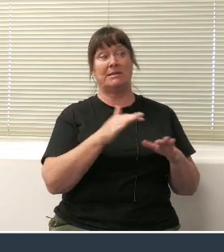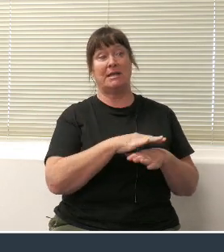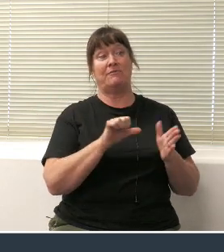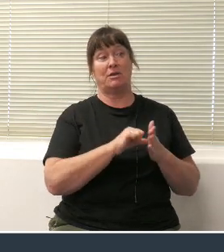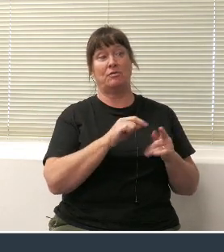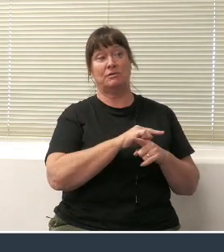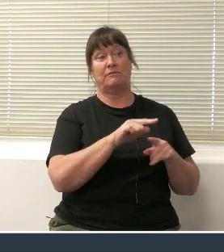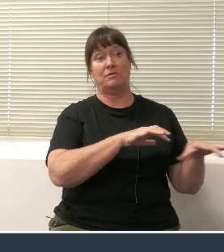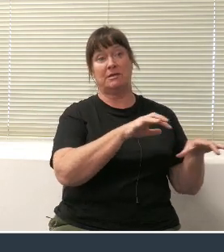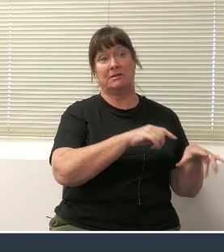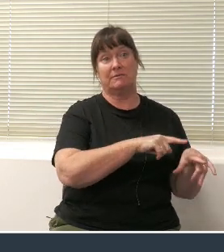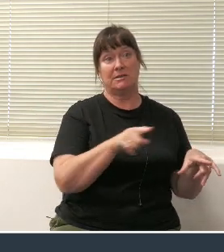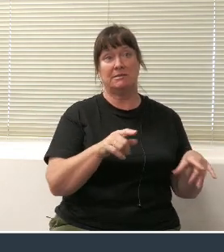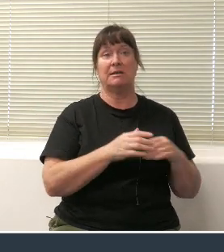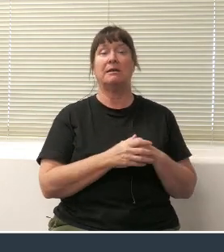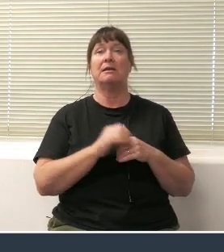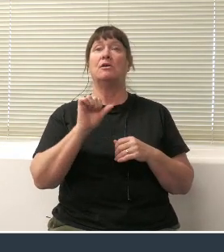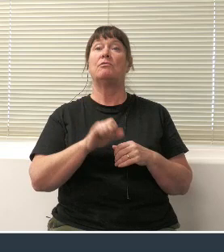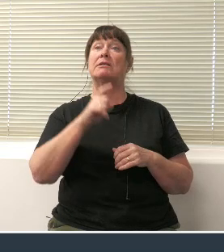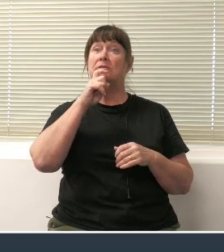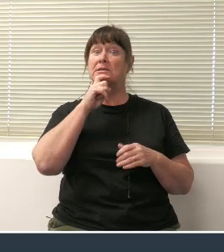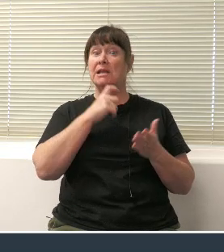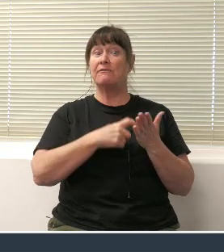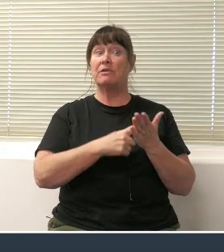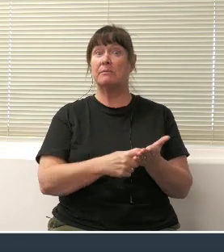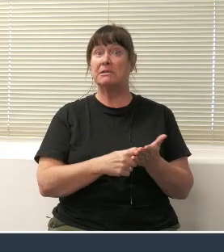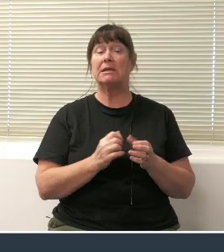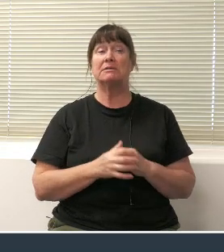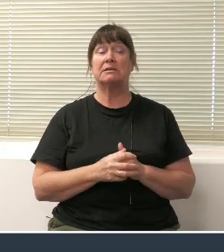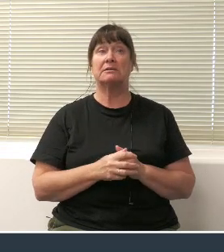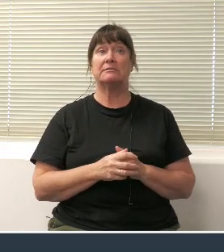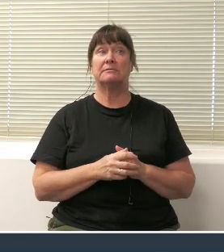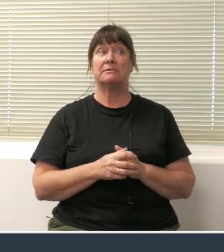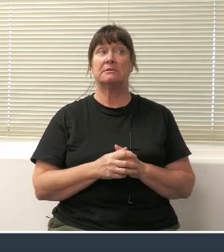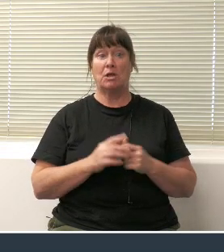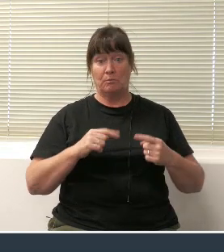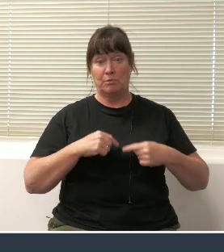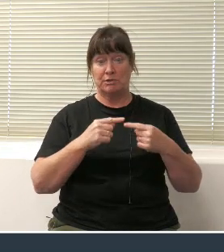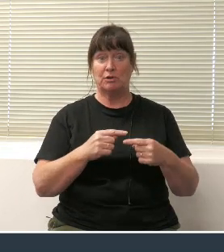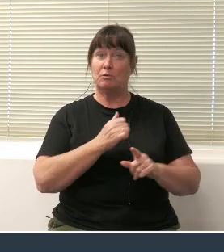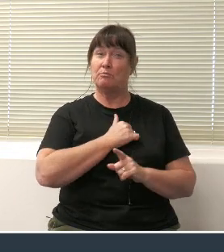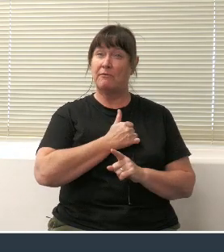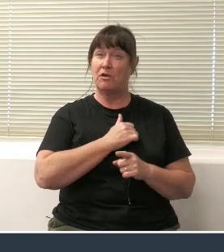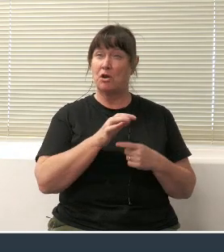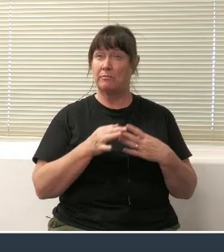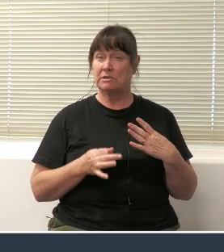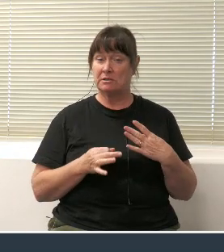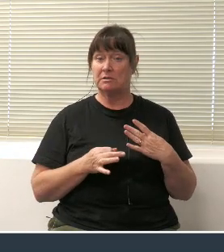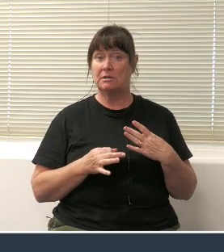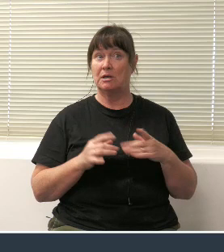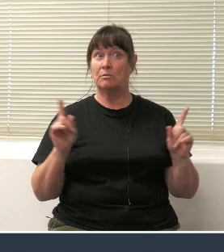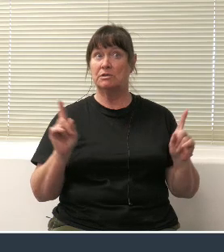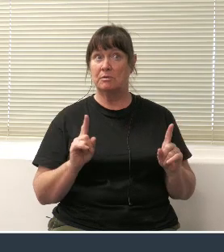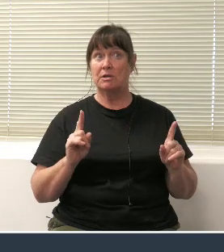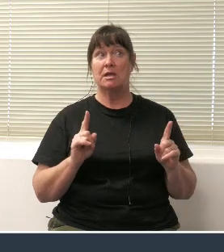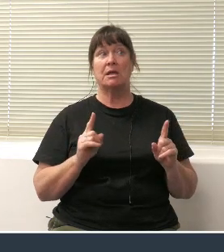and noting that the officer's recommendation is to proceed with our preferred option, which was